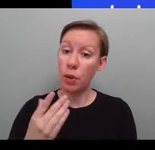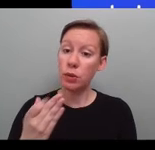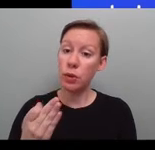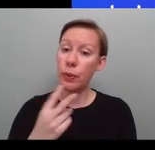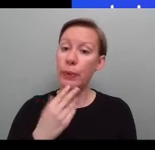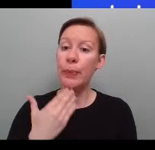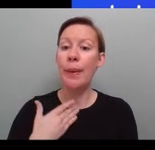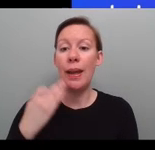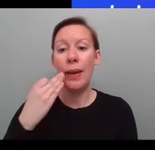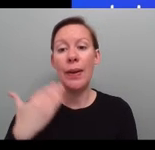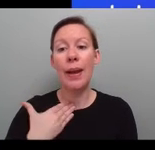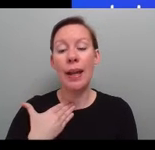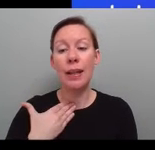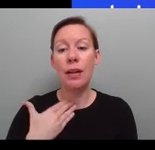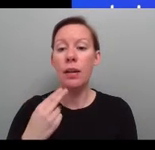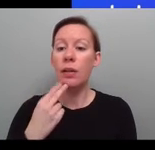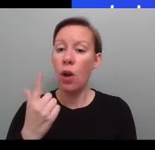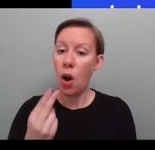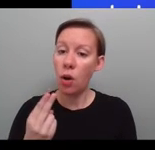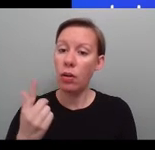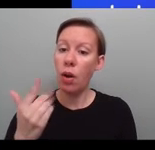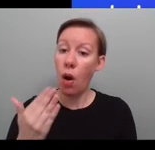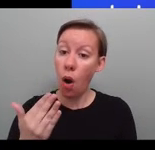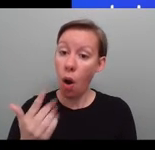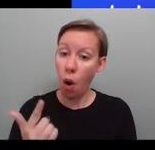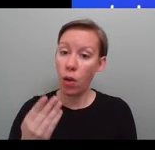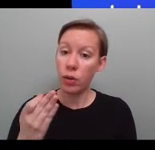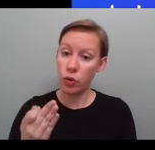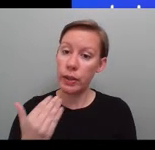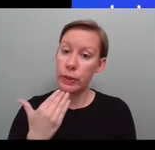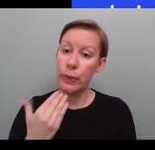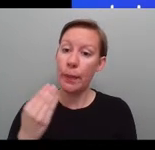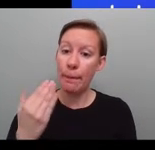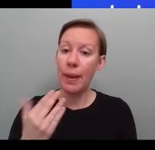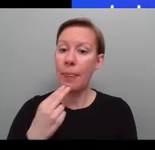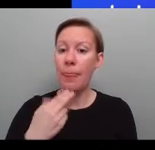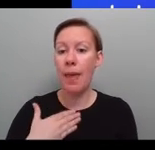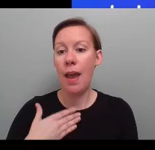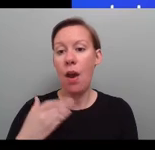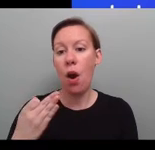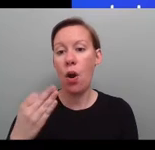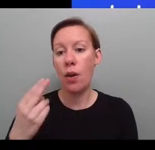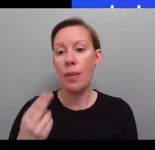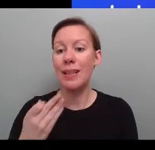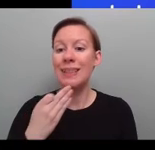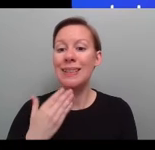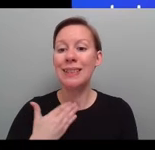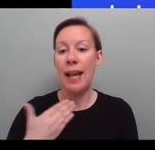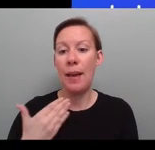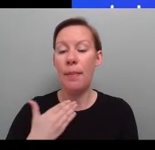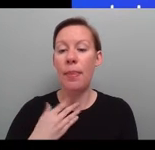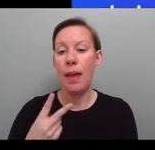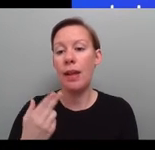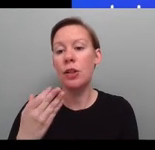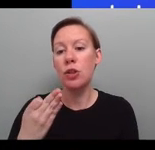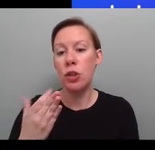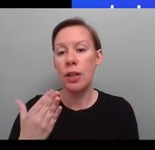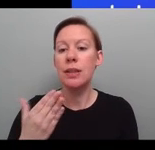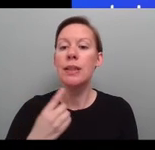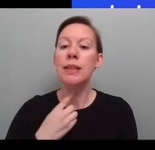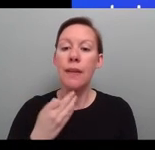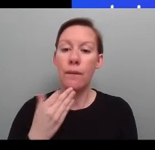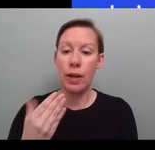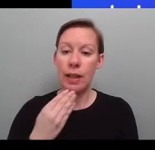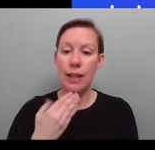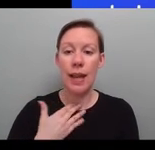Collaborate? You might hear it called Blackboard Collaborate or maybe even Blackboard Ultra. Just know that they're the exact same thing, just different names